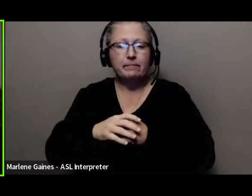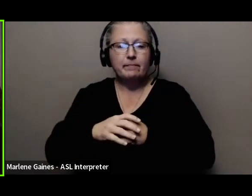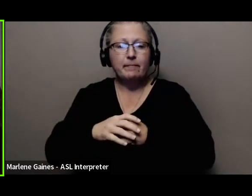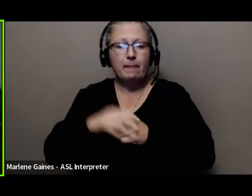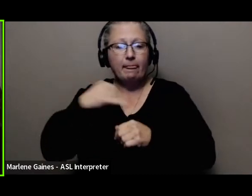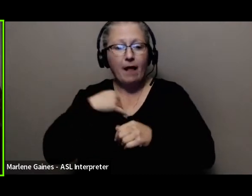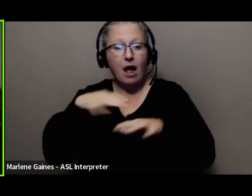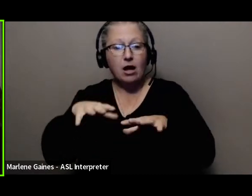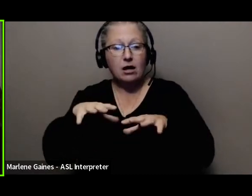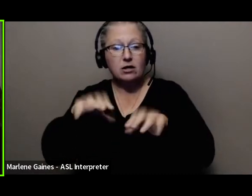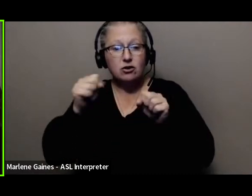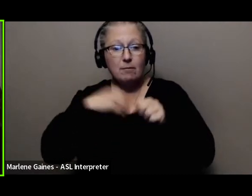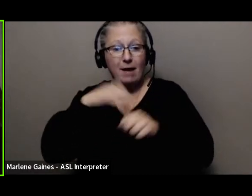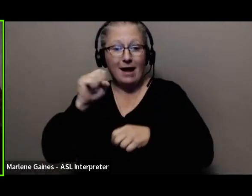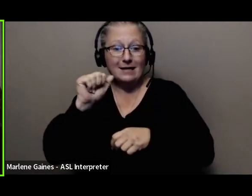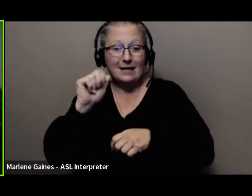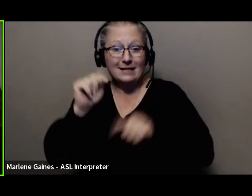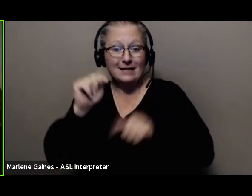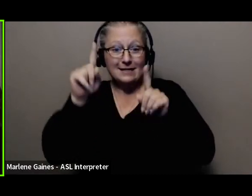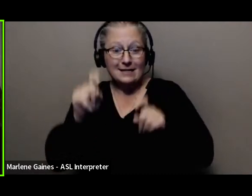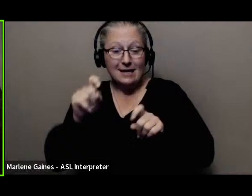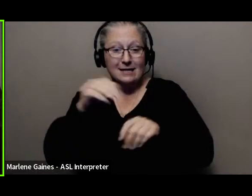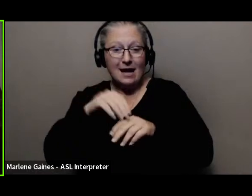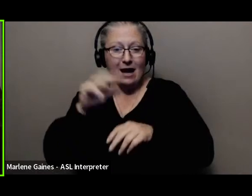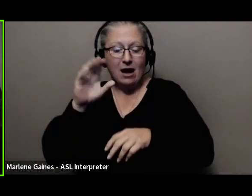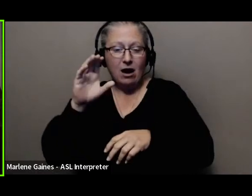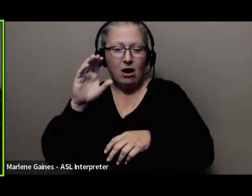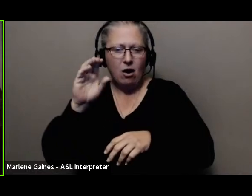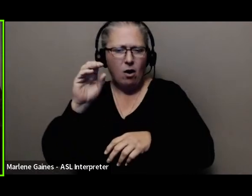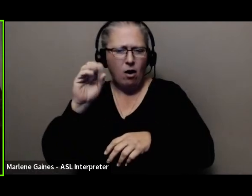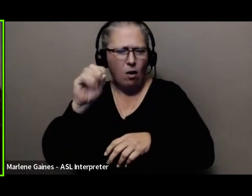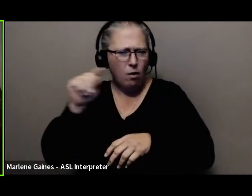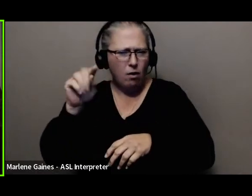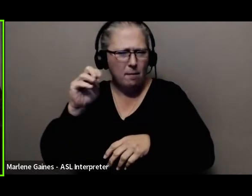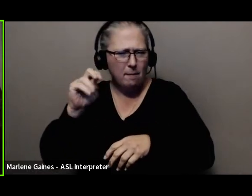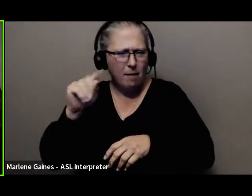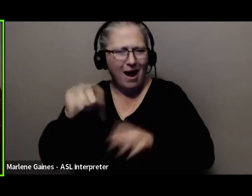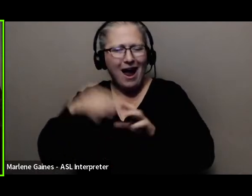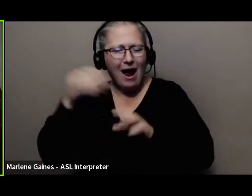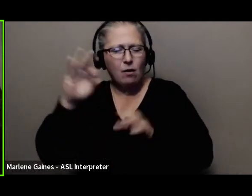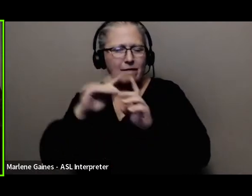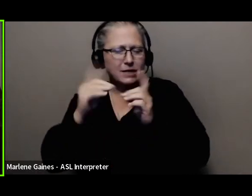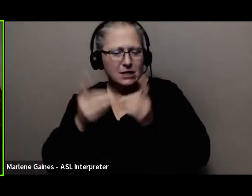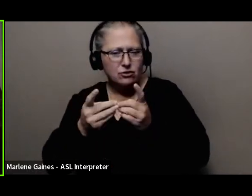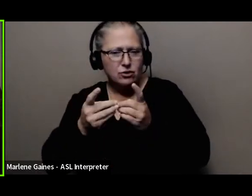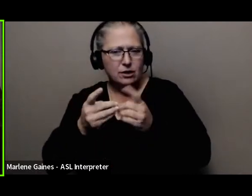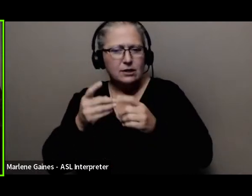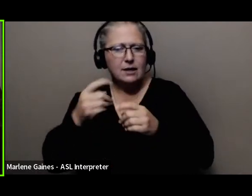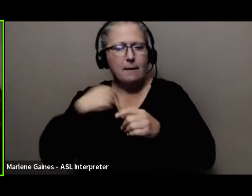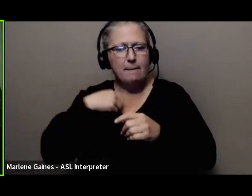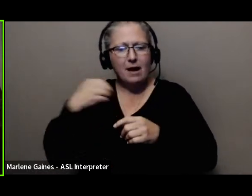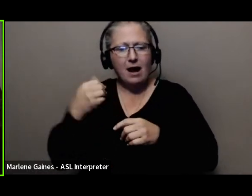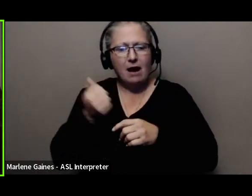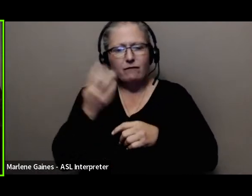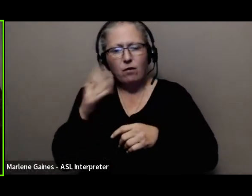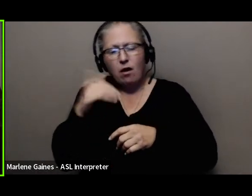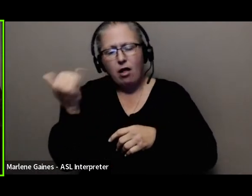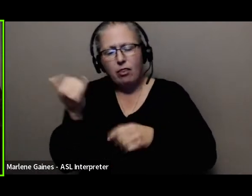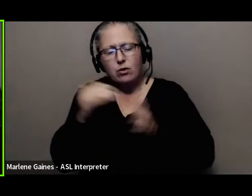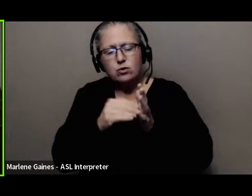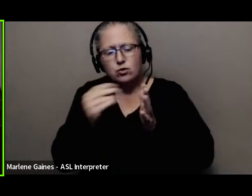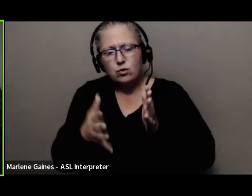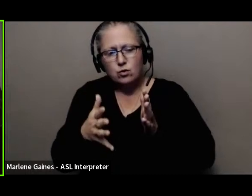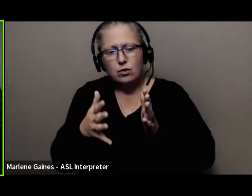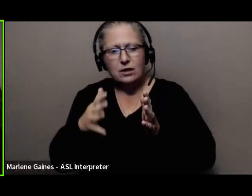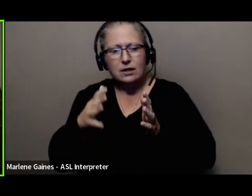So I took my SAT test at Carmont, and as you know, that's out of district. And me and a couple of other